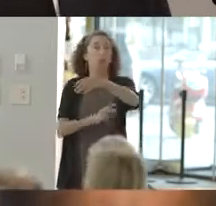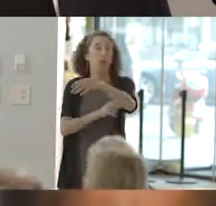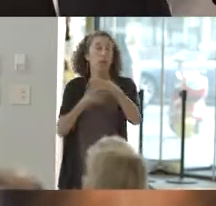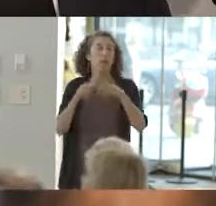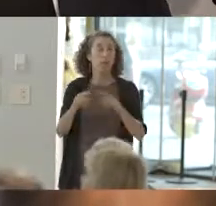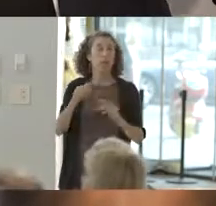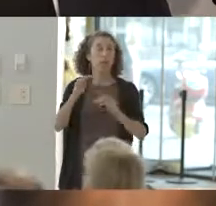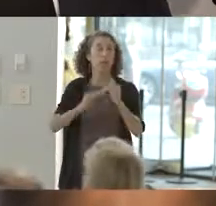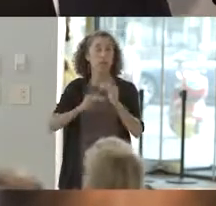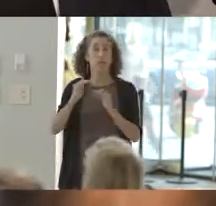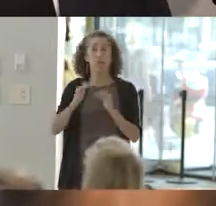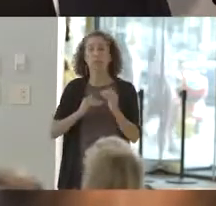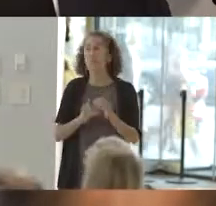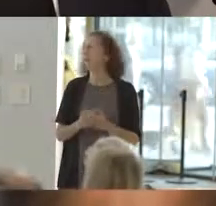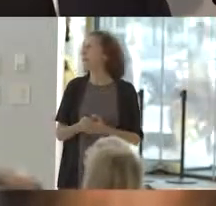construction.